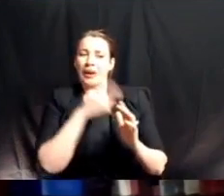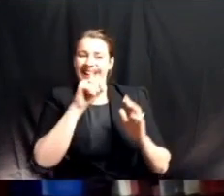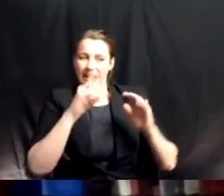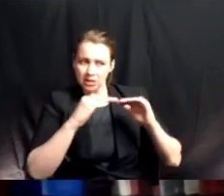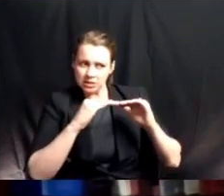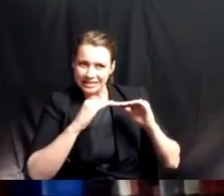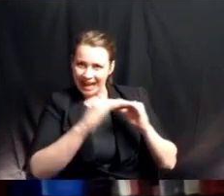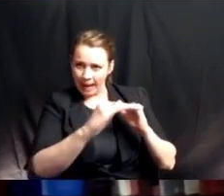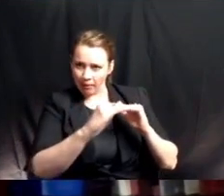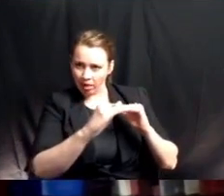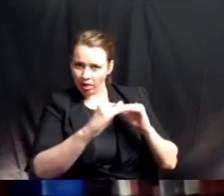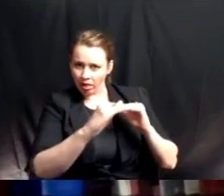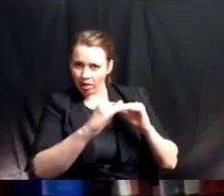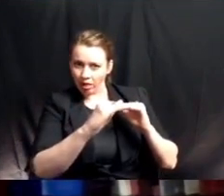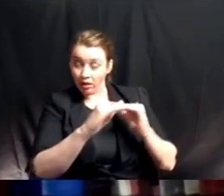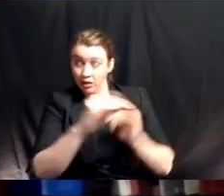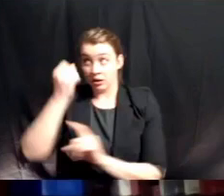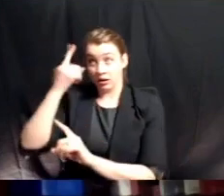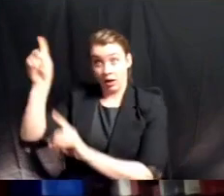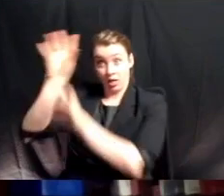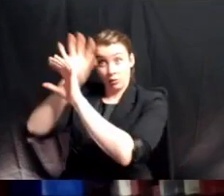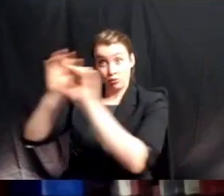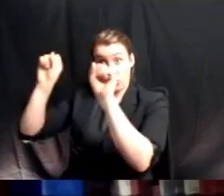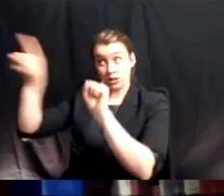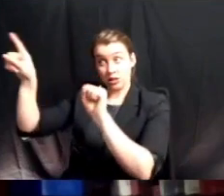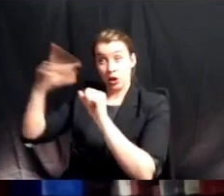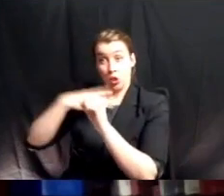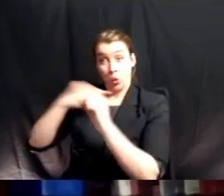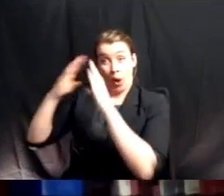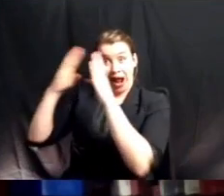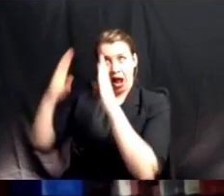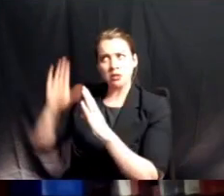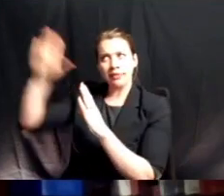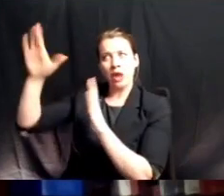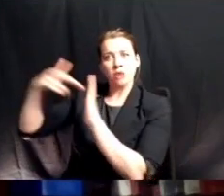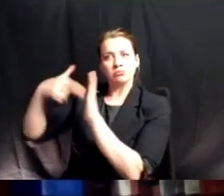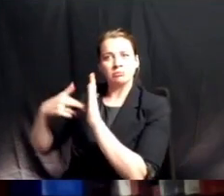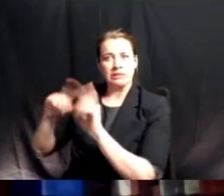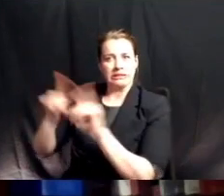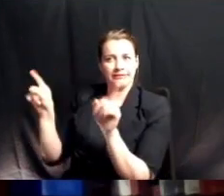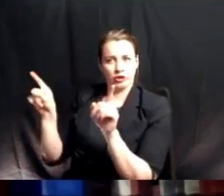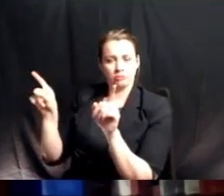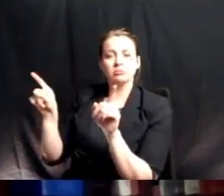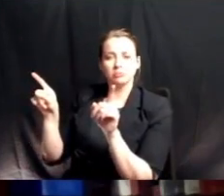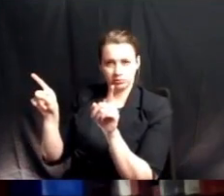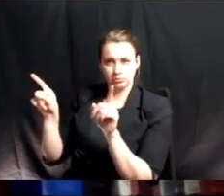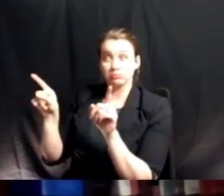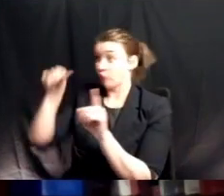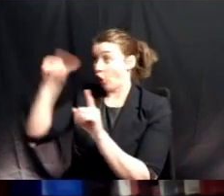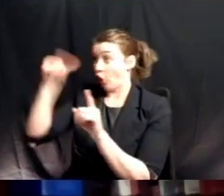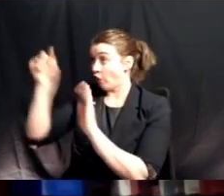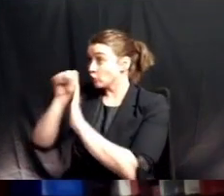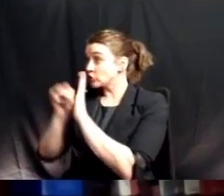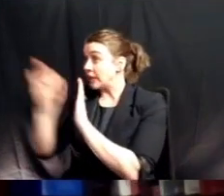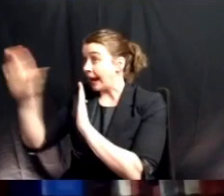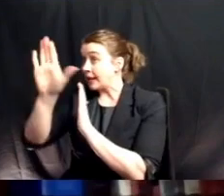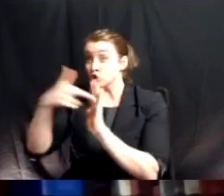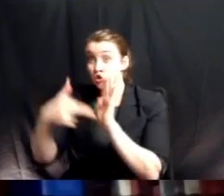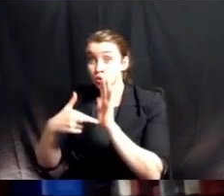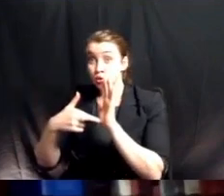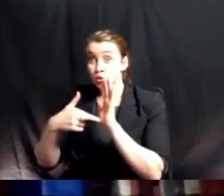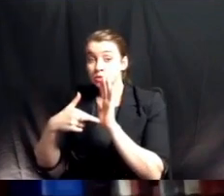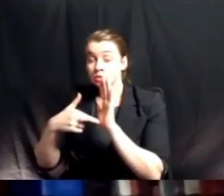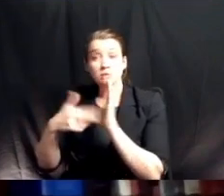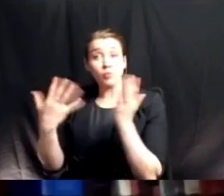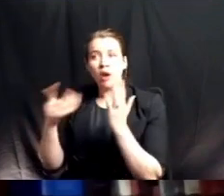out by the White House, unlike plans that were proposed in other states, which require 14